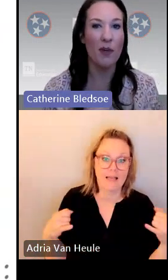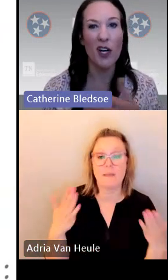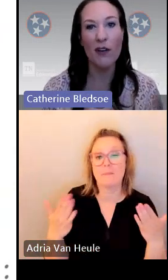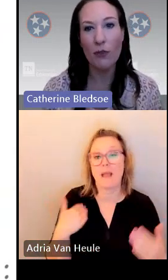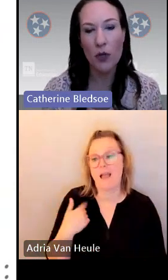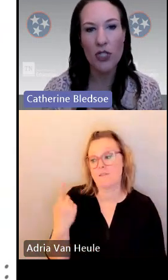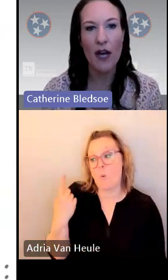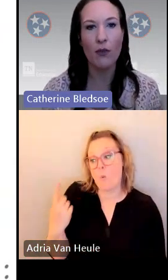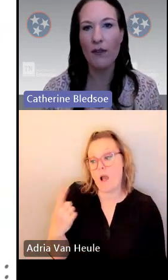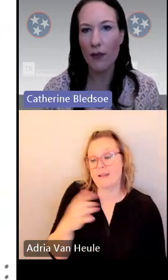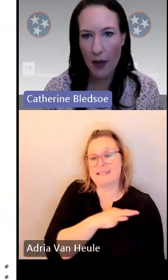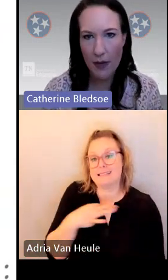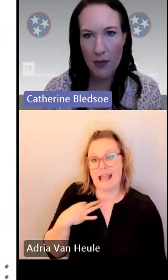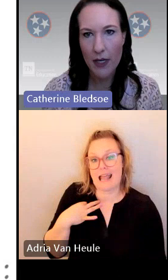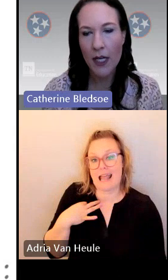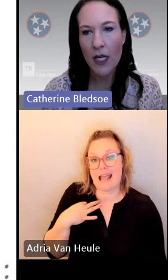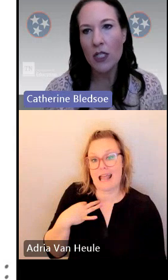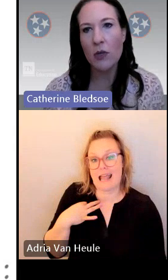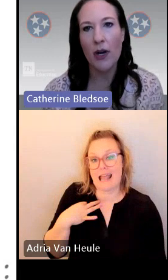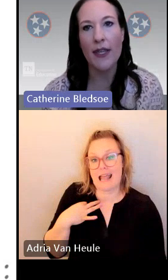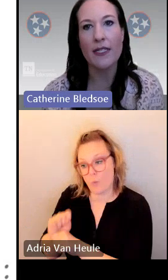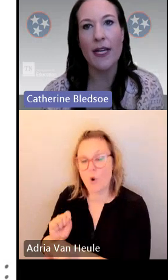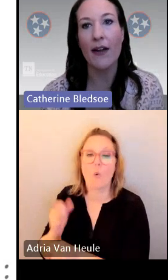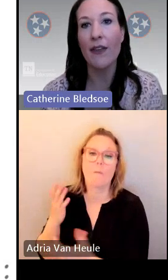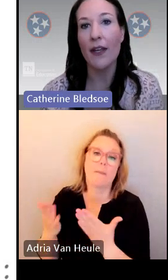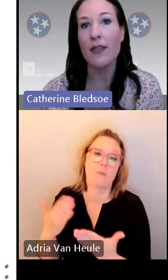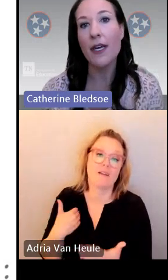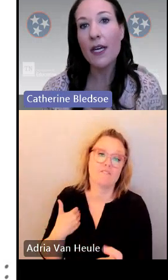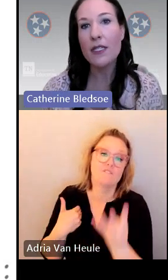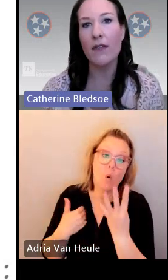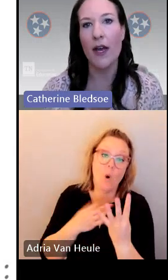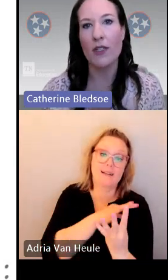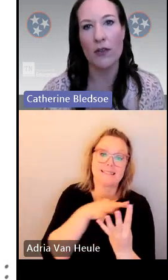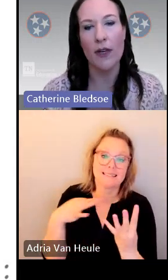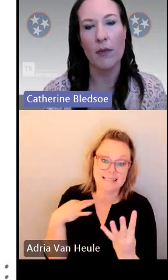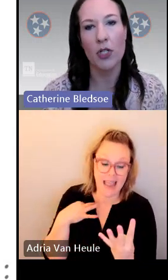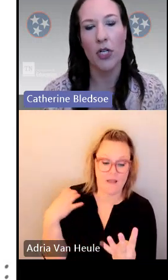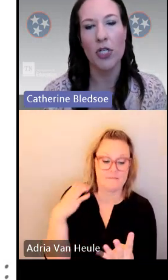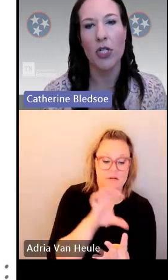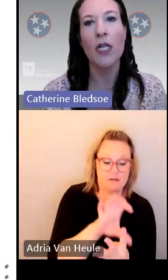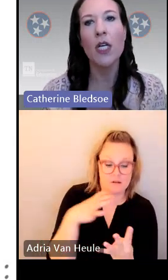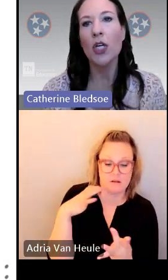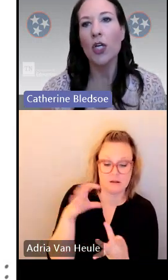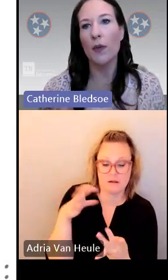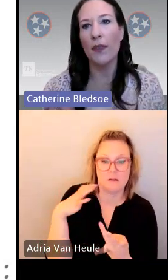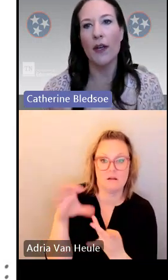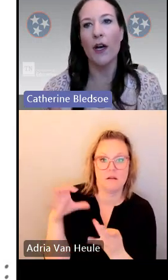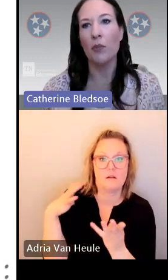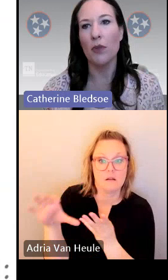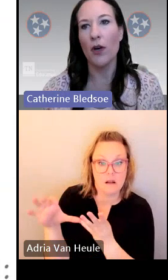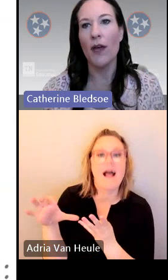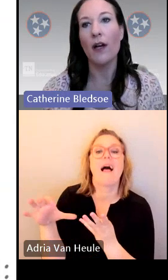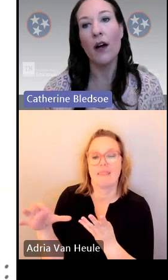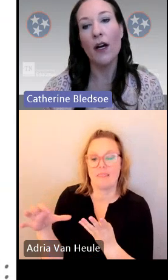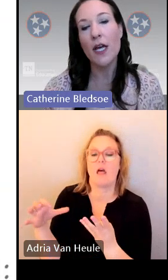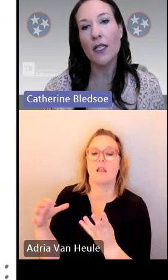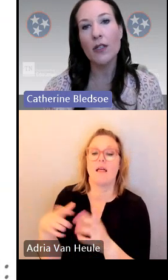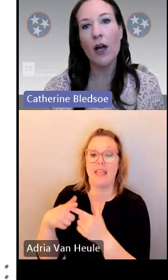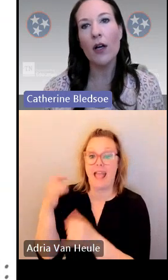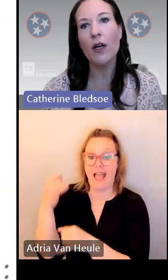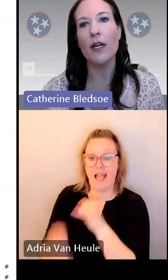all the work. Maybe you're going to have 4 staff, whatever that may be, to break that down. And then at the end of that survey administration, you would then upload